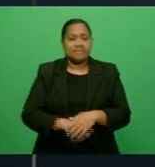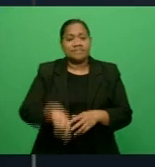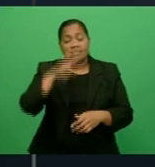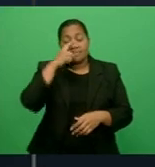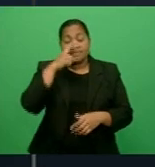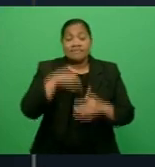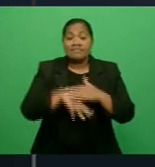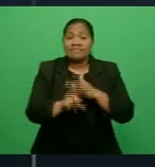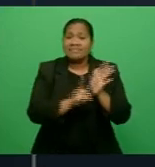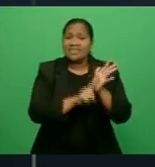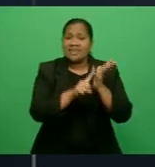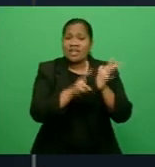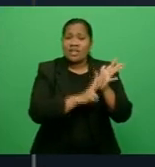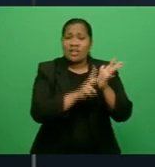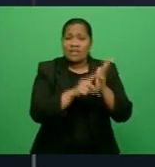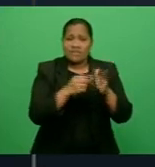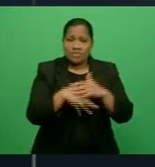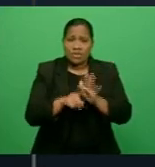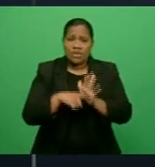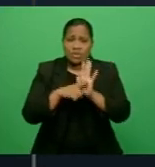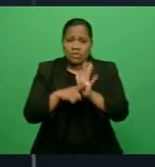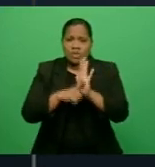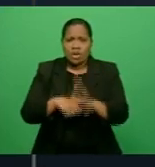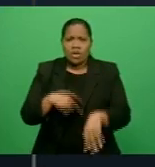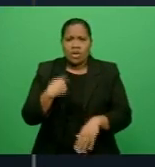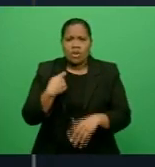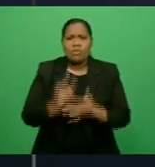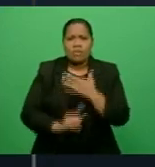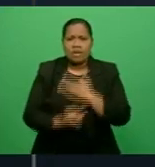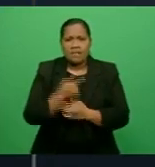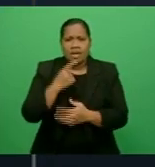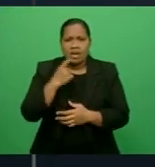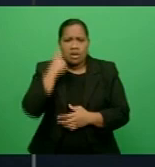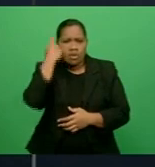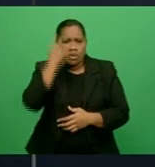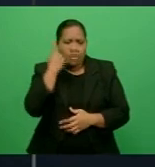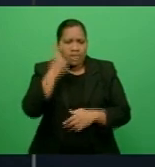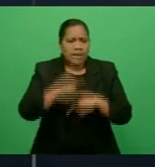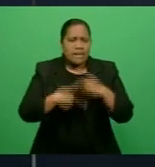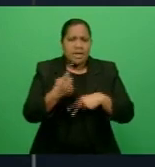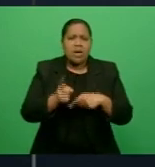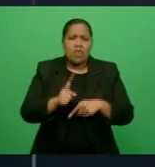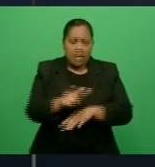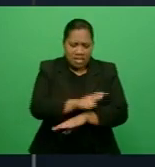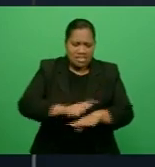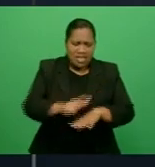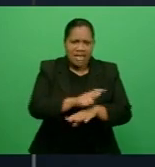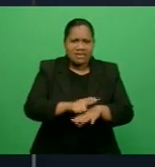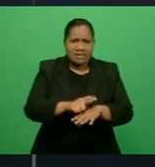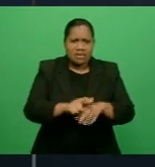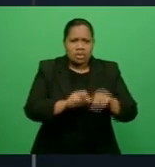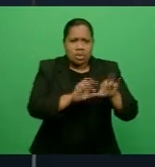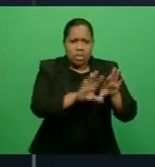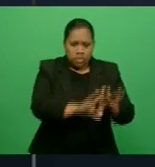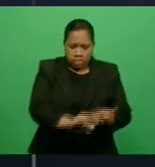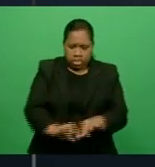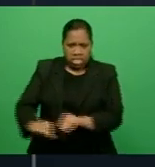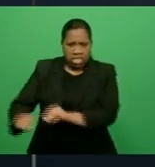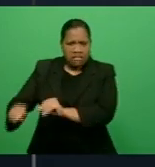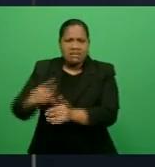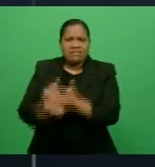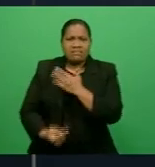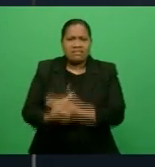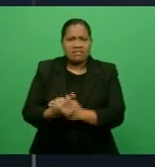Luvu in Lautoka will soon not have to constantly worry about coastal erosion that has been eating away their land. This following the commissioning of the